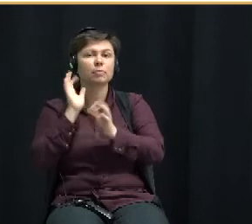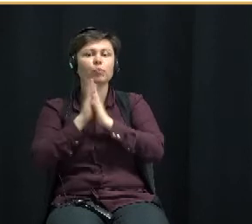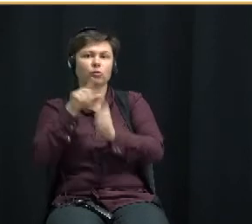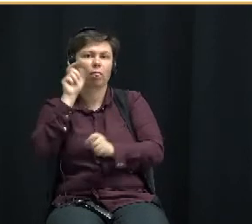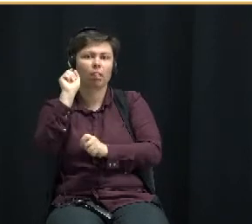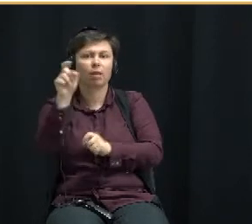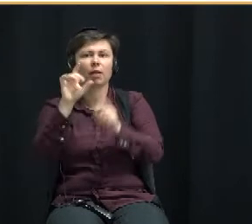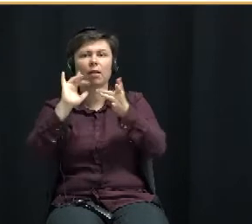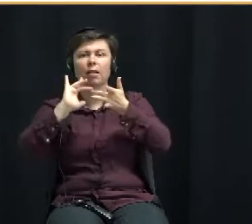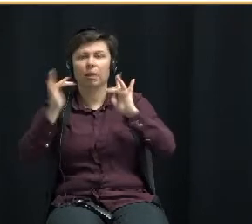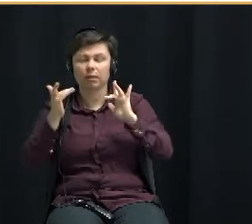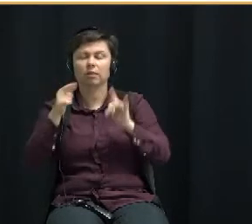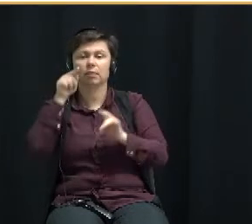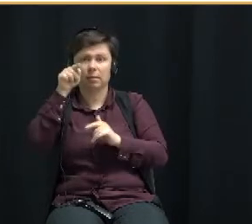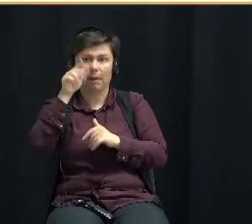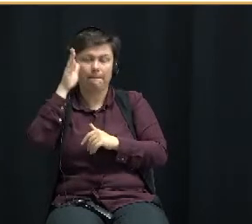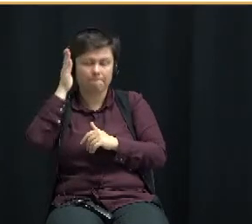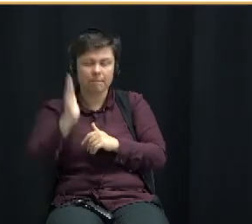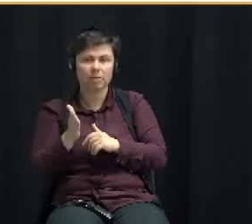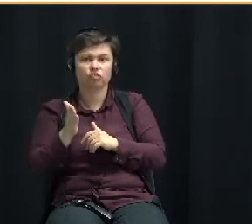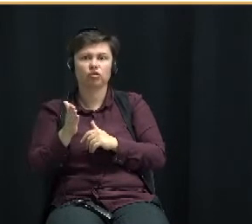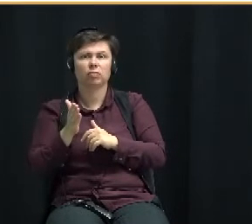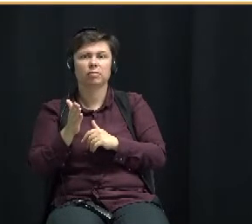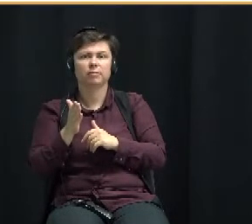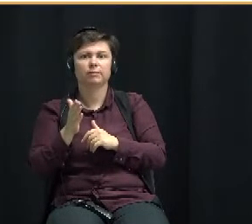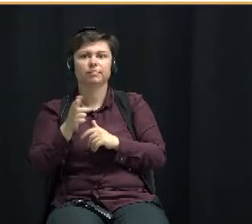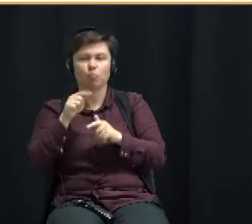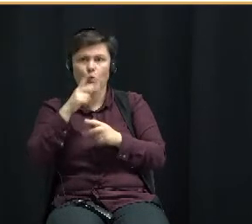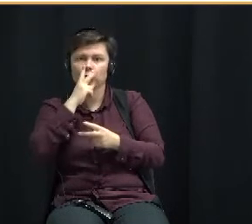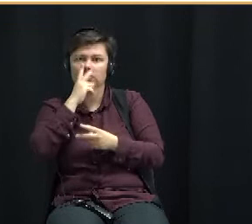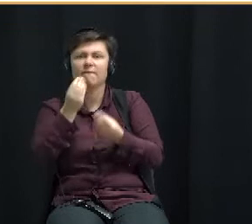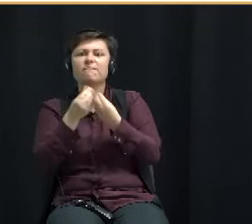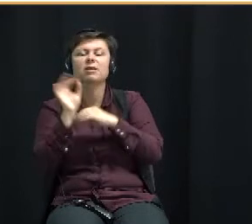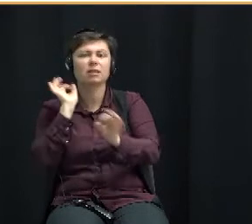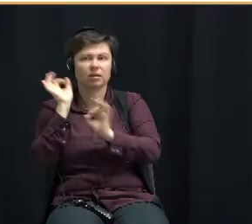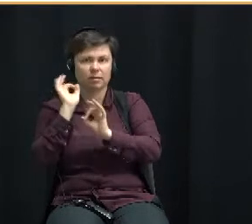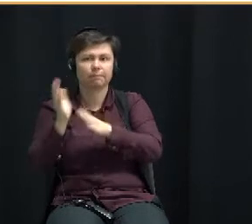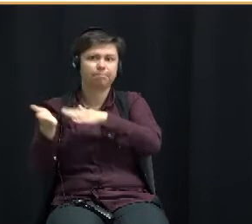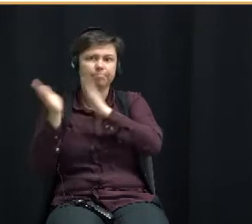about people. Now you can move to the next slide, please. Yes. Okay.